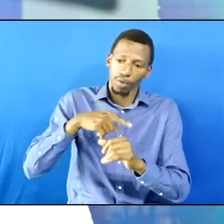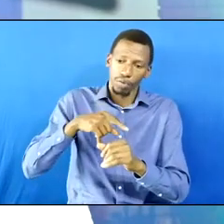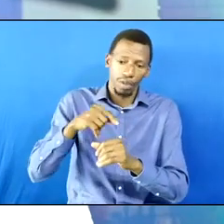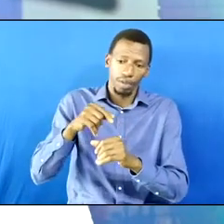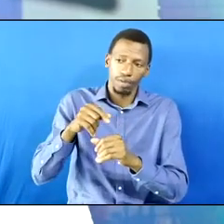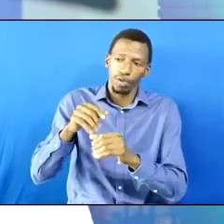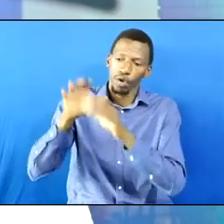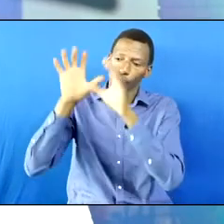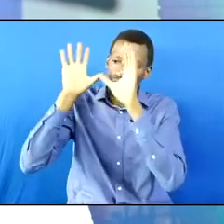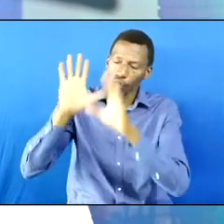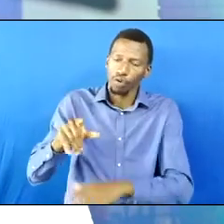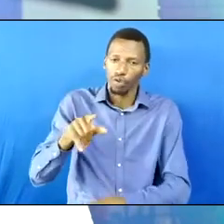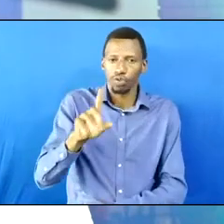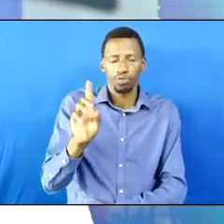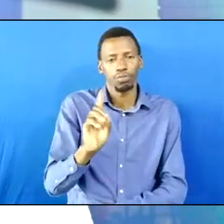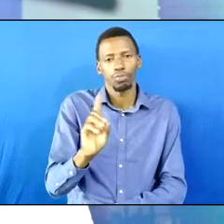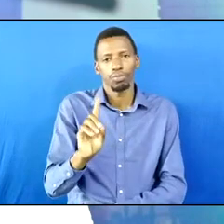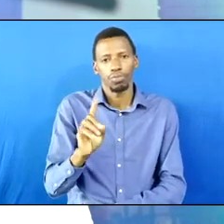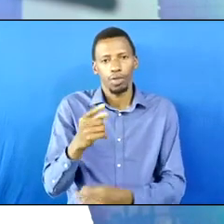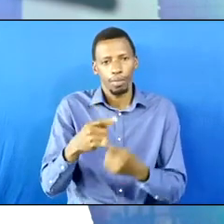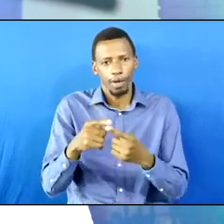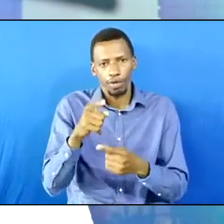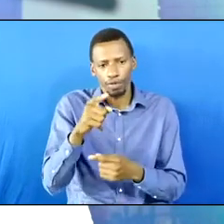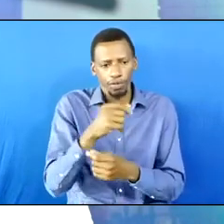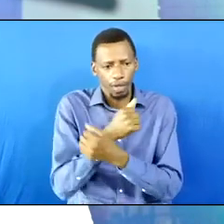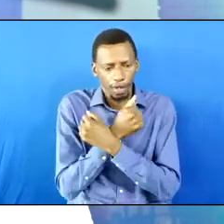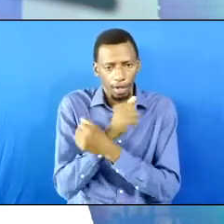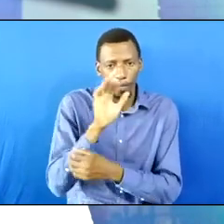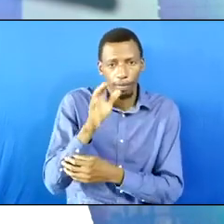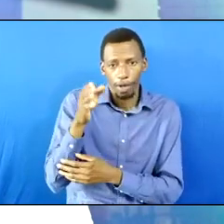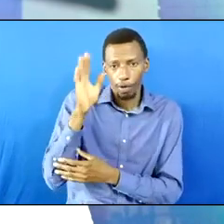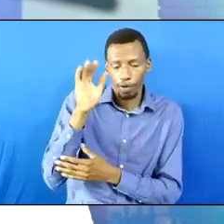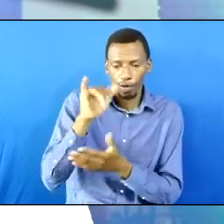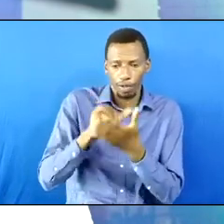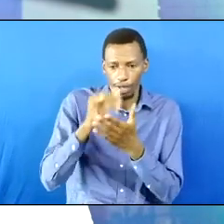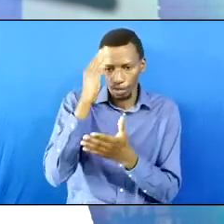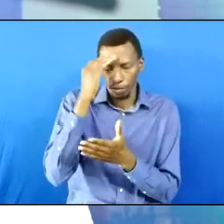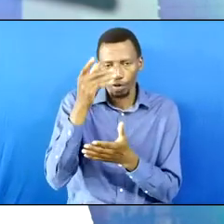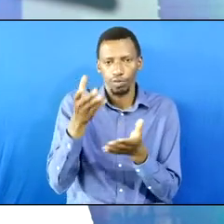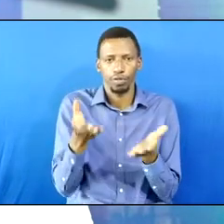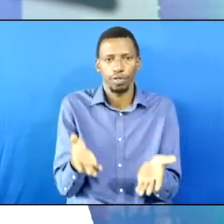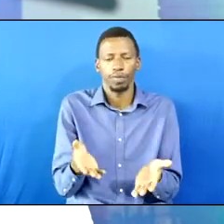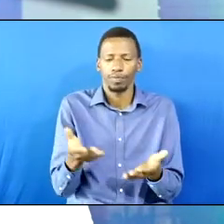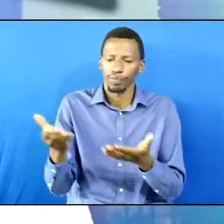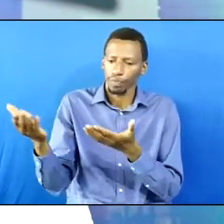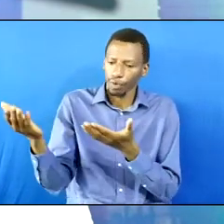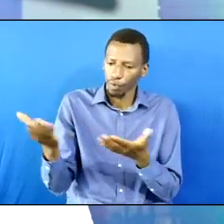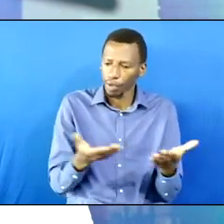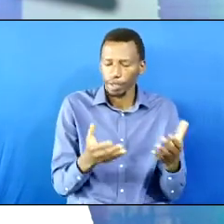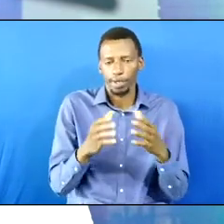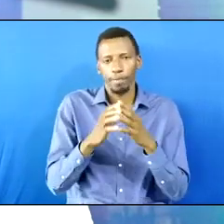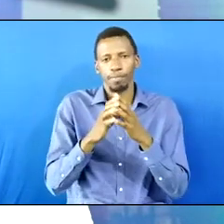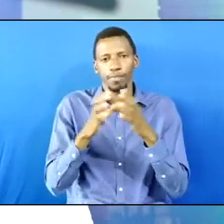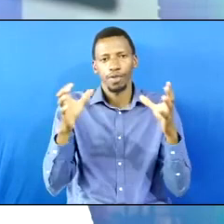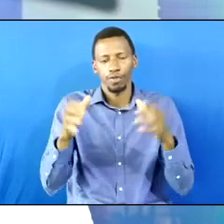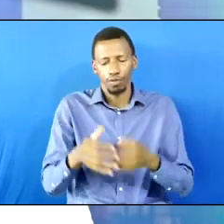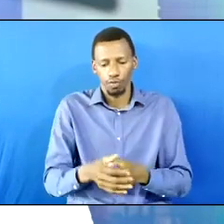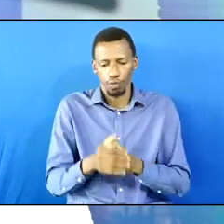but because you love your Creator, that's why you are here. Welcome so much into our worship today. I want to